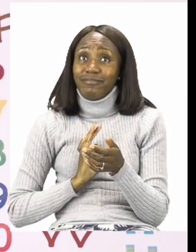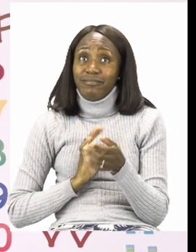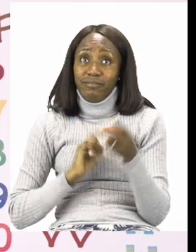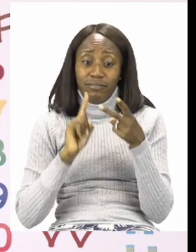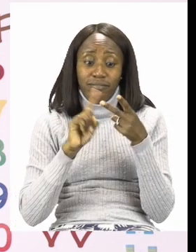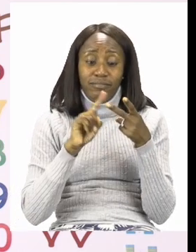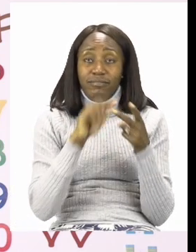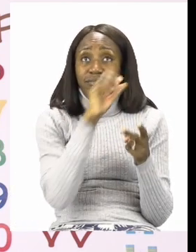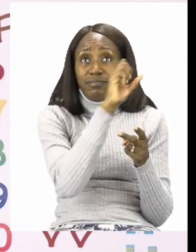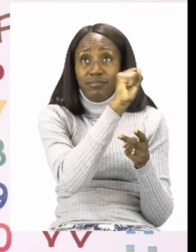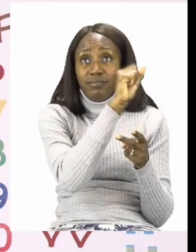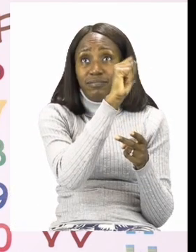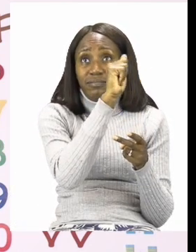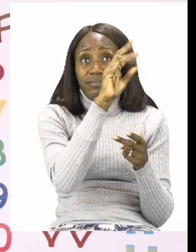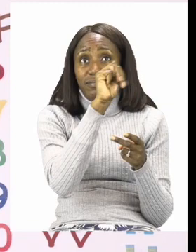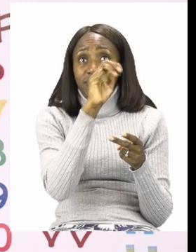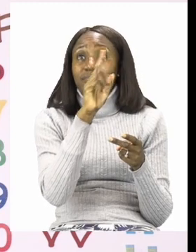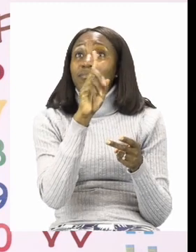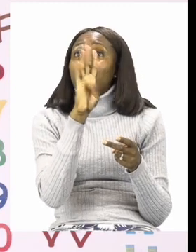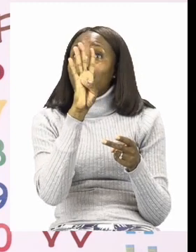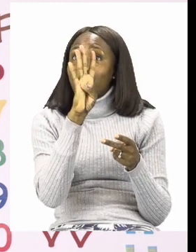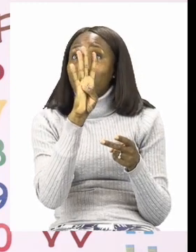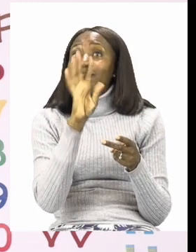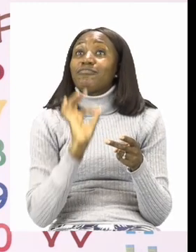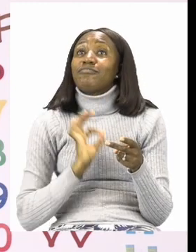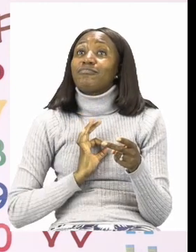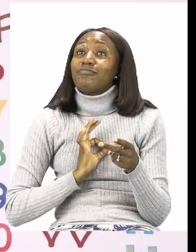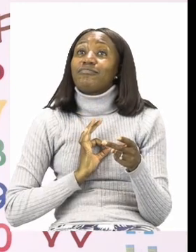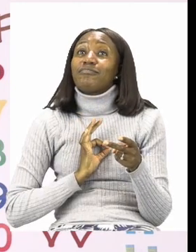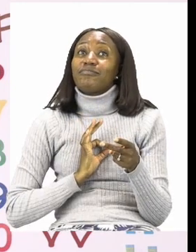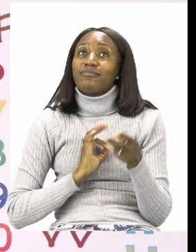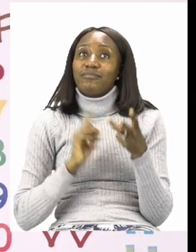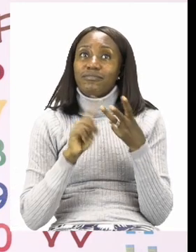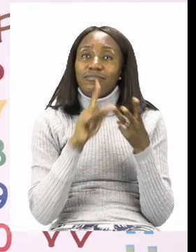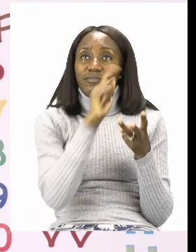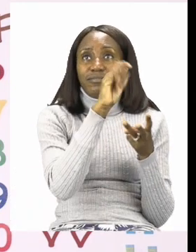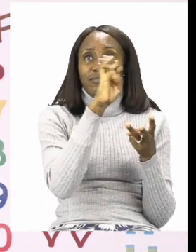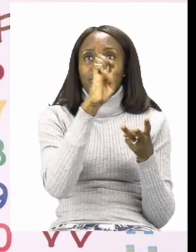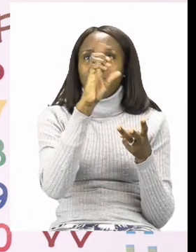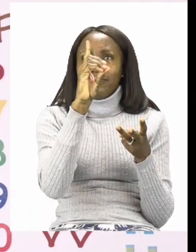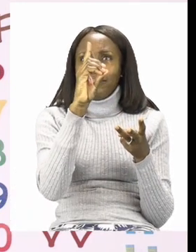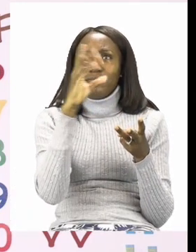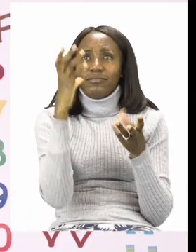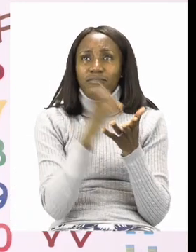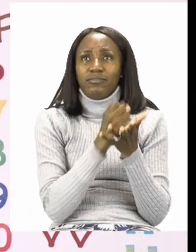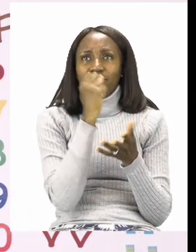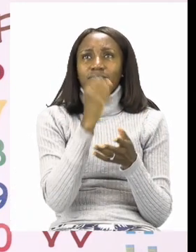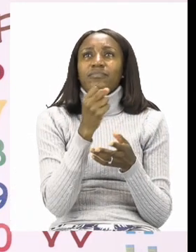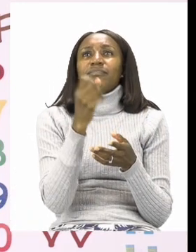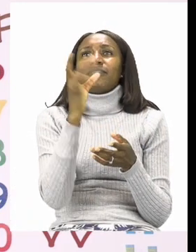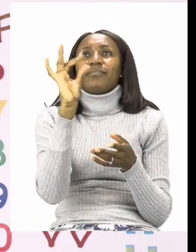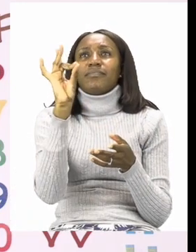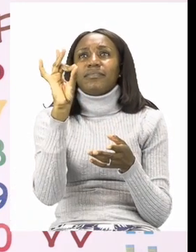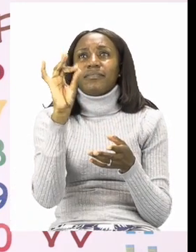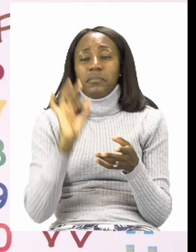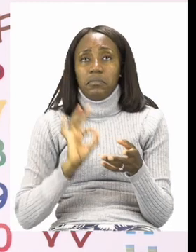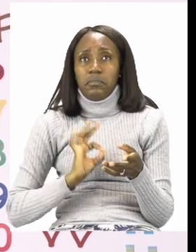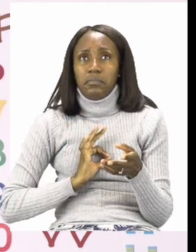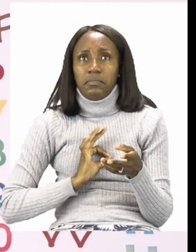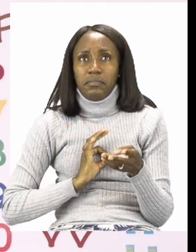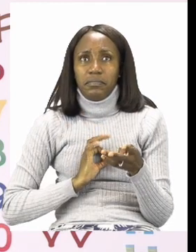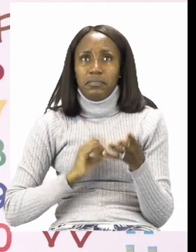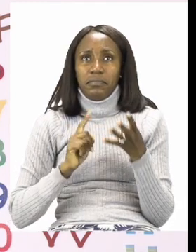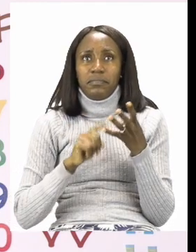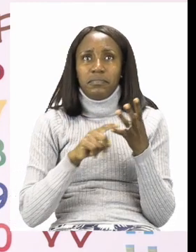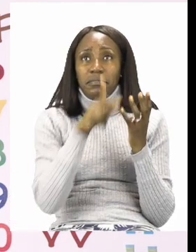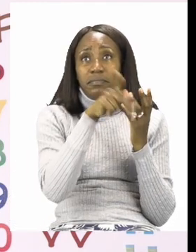medals. Sam won 4 medals. Ted won 8